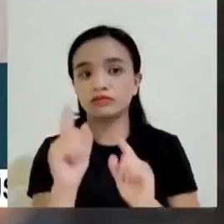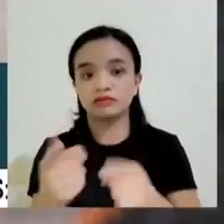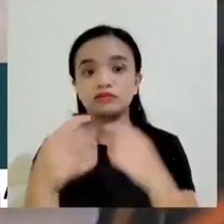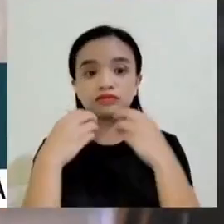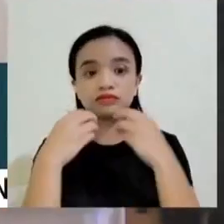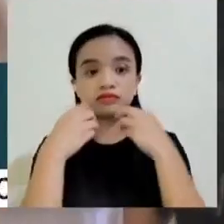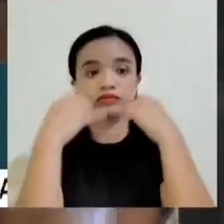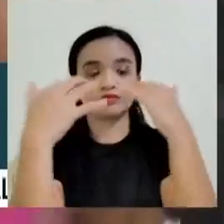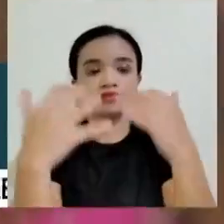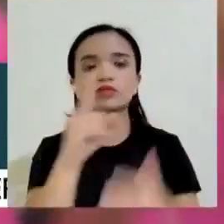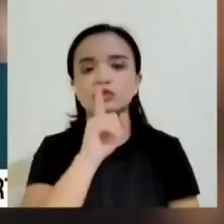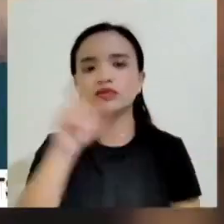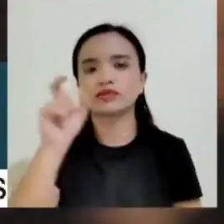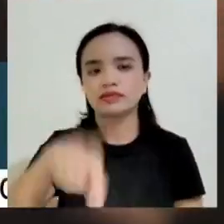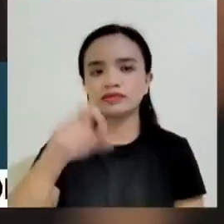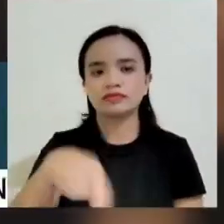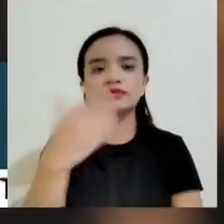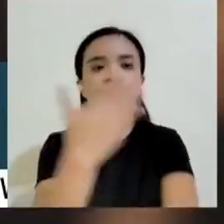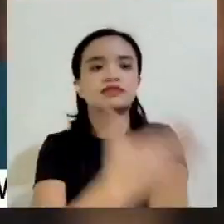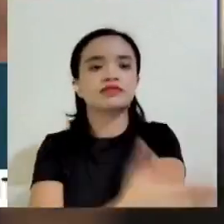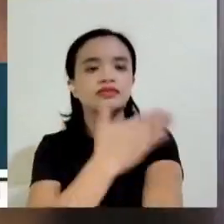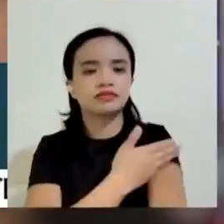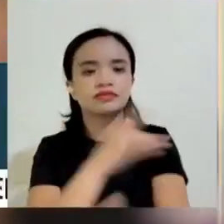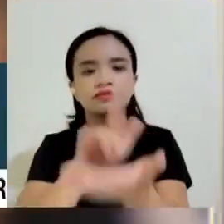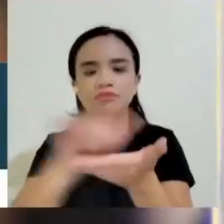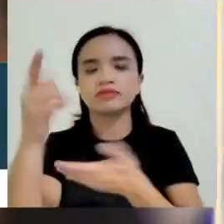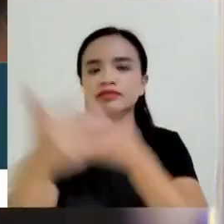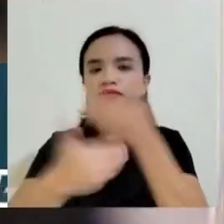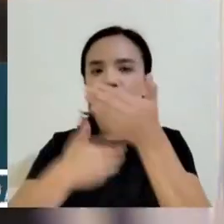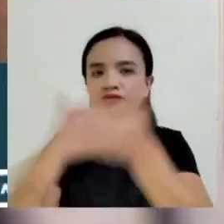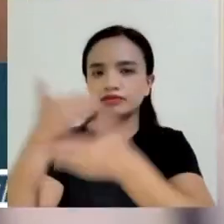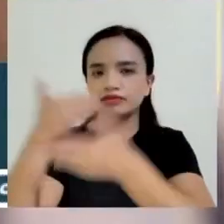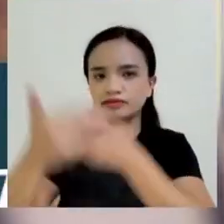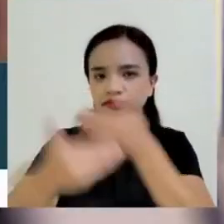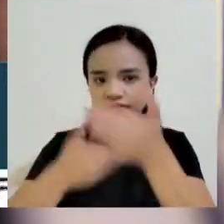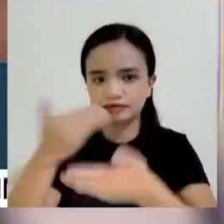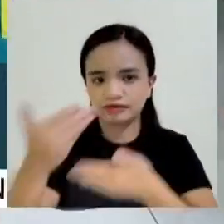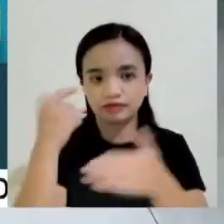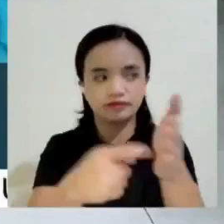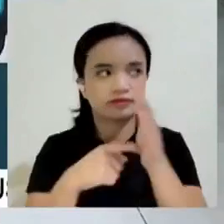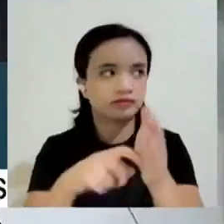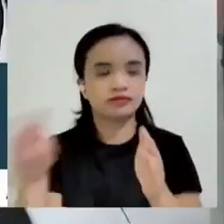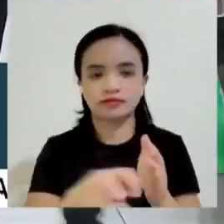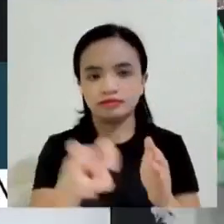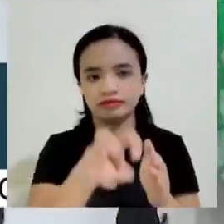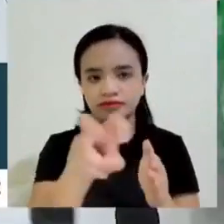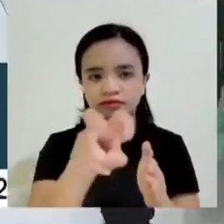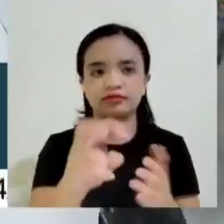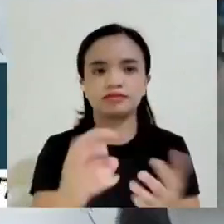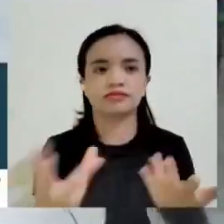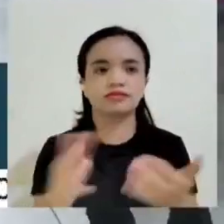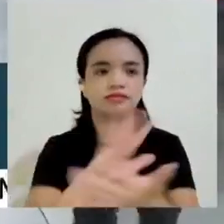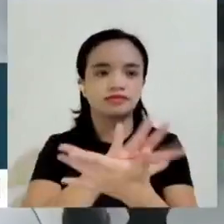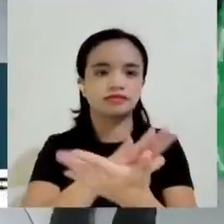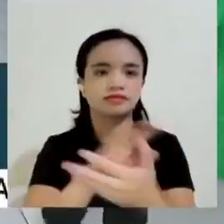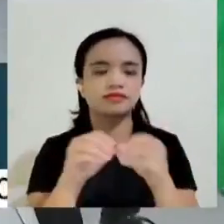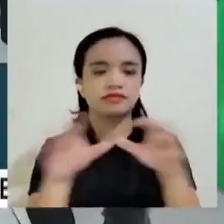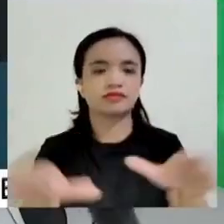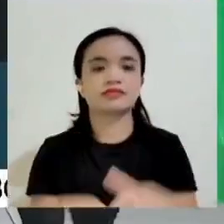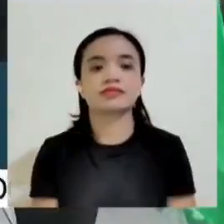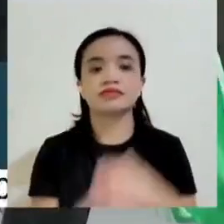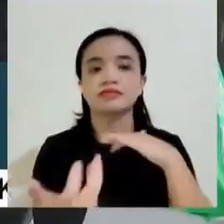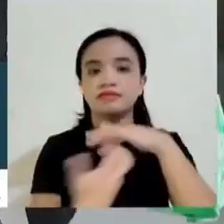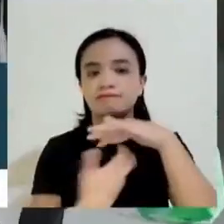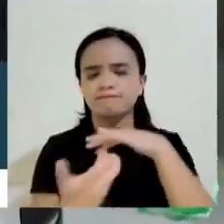to improve airport processes as demand for tourism is picking up following the pandemic. While stakeholders admit the industry